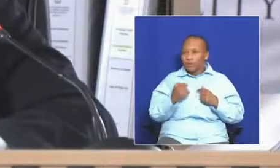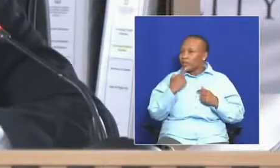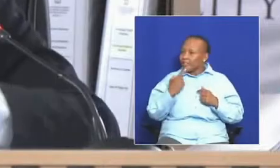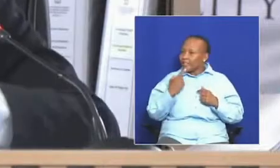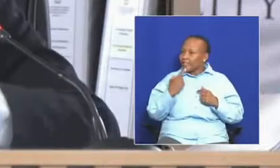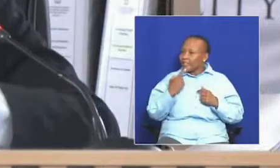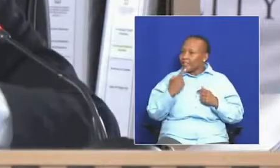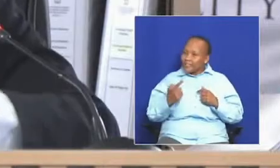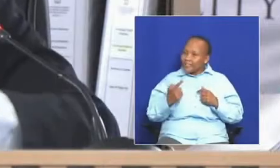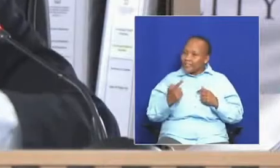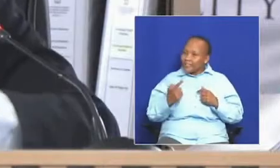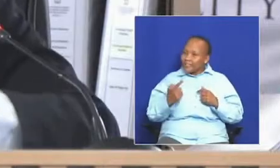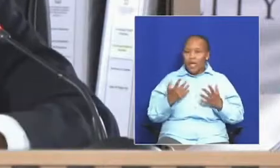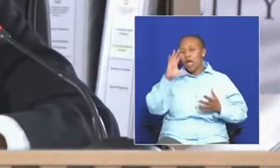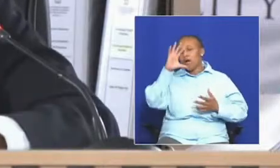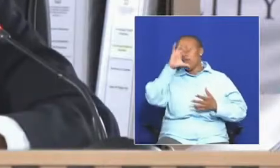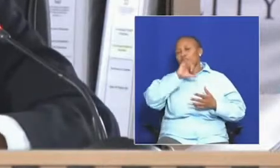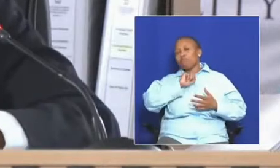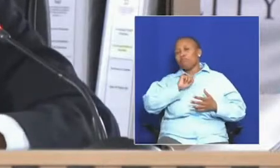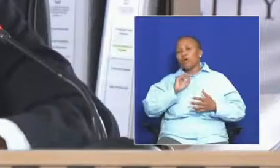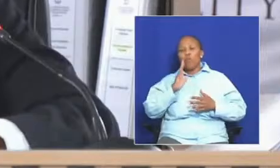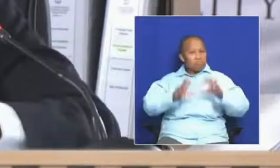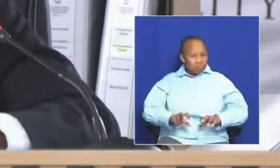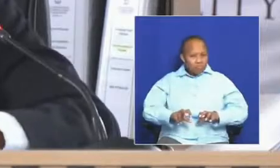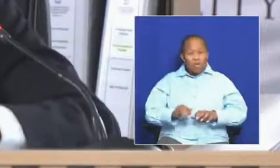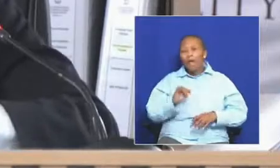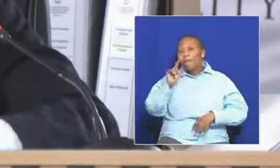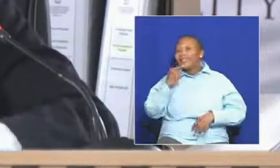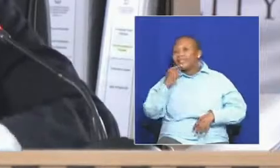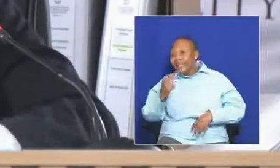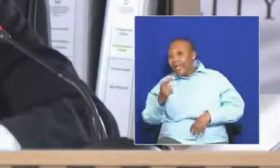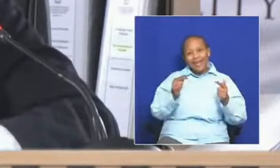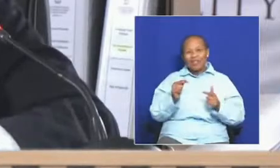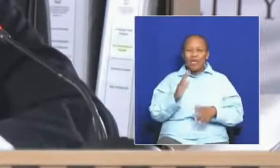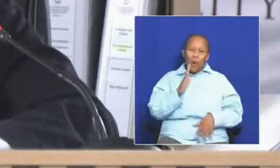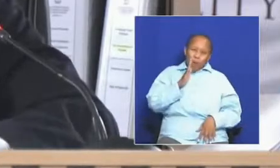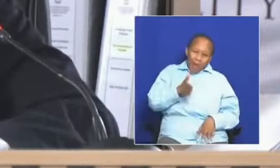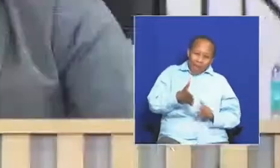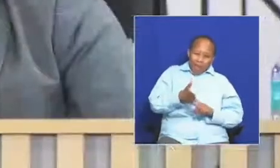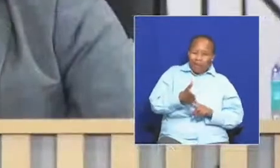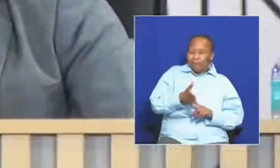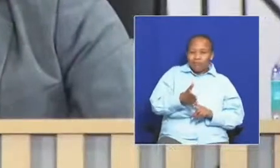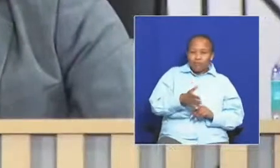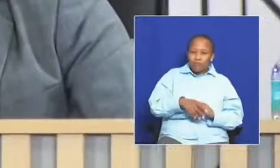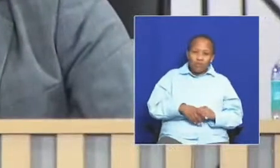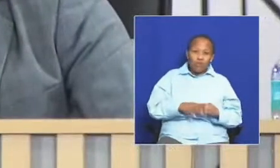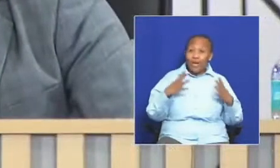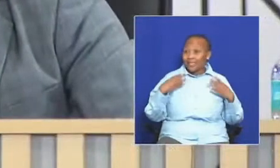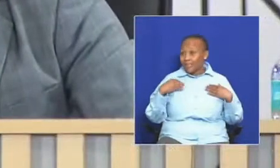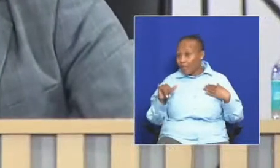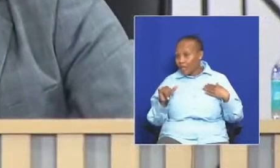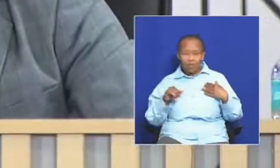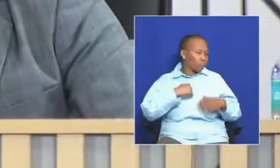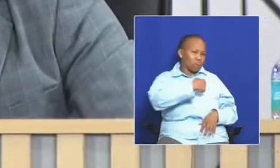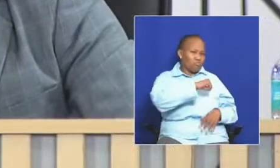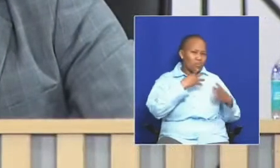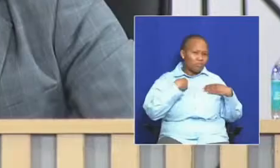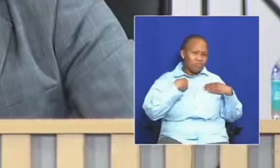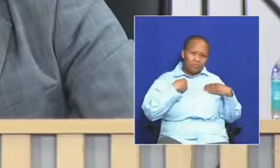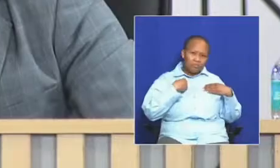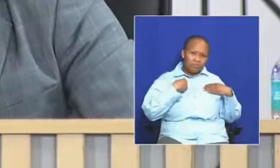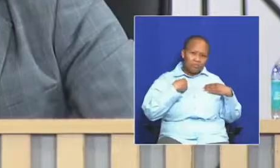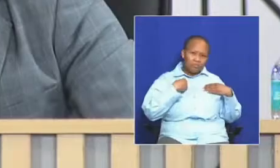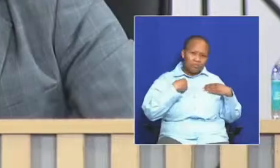under investigation or you are not. Thus far, you haven't established that you are. Do you establish that you are under investigation?